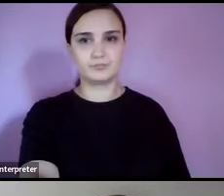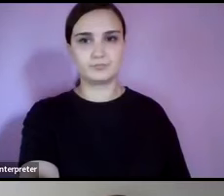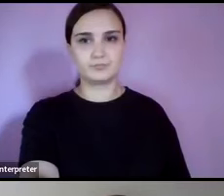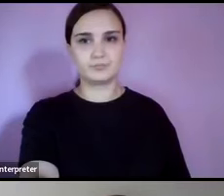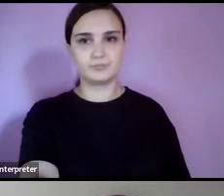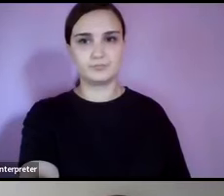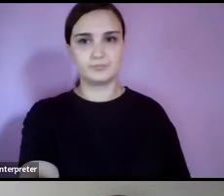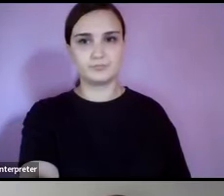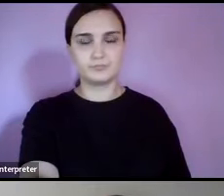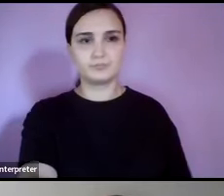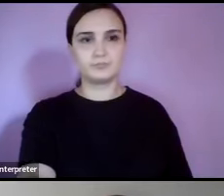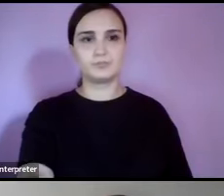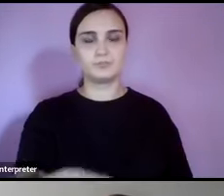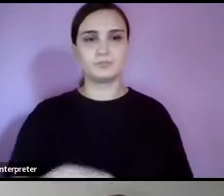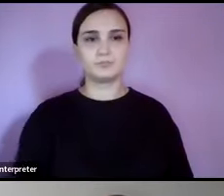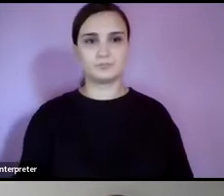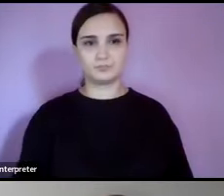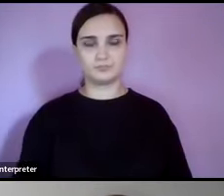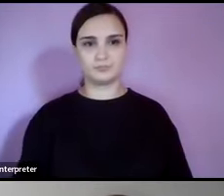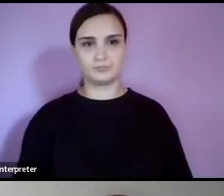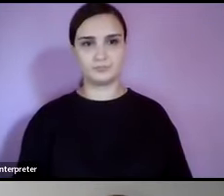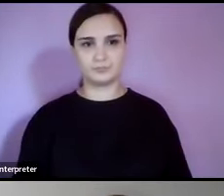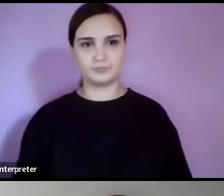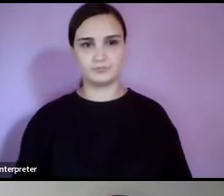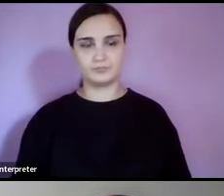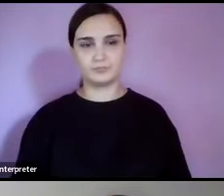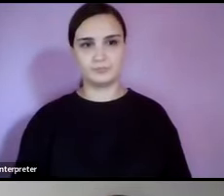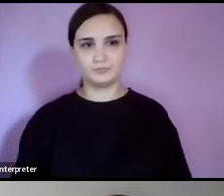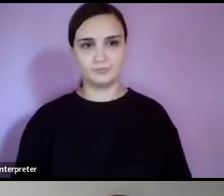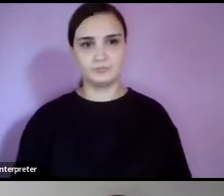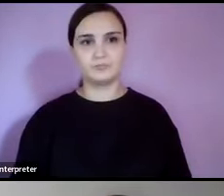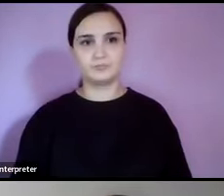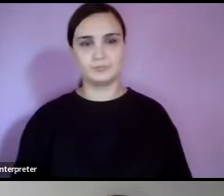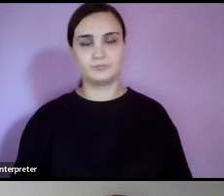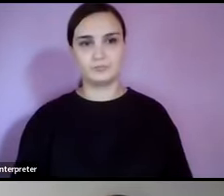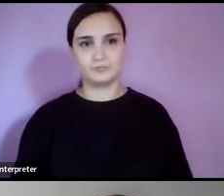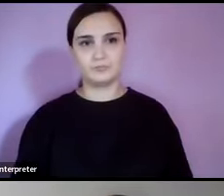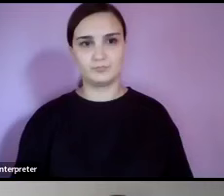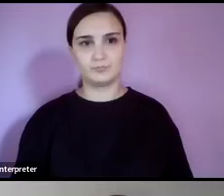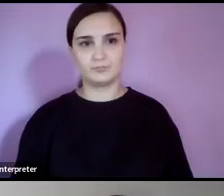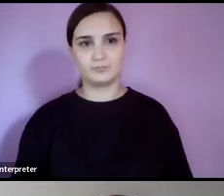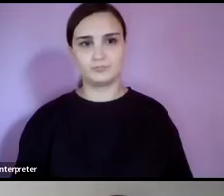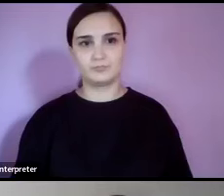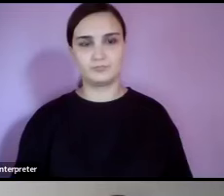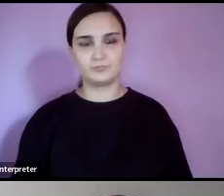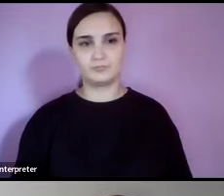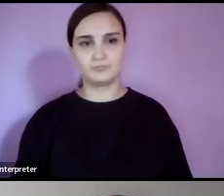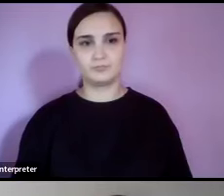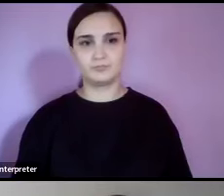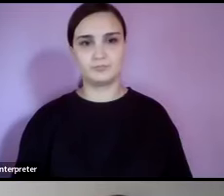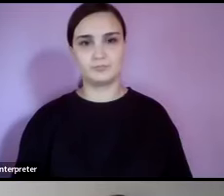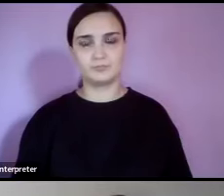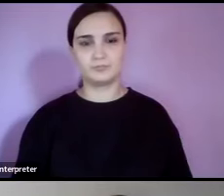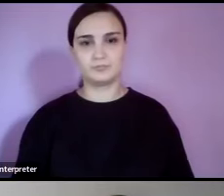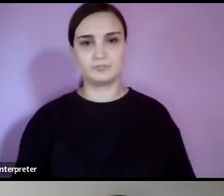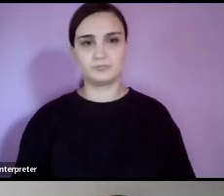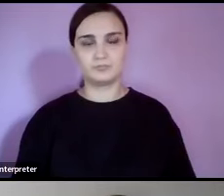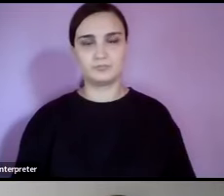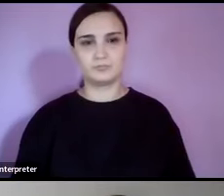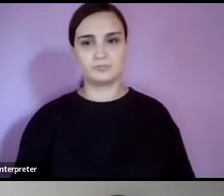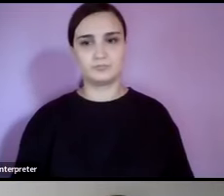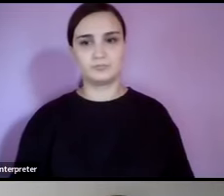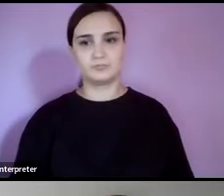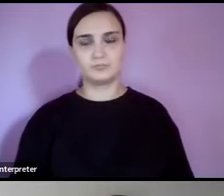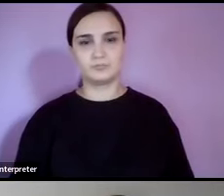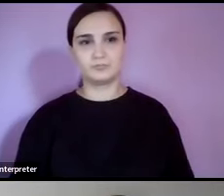if it makes them feel safe in a very dirty environment. You know, in some ways that might be a good thing. But you want to look at